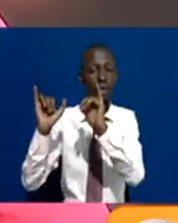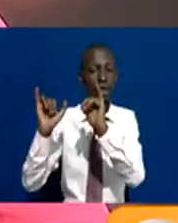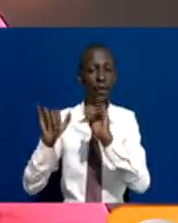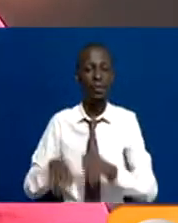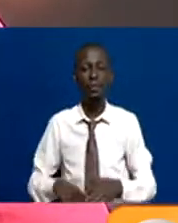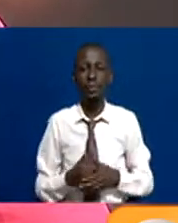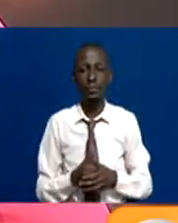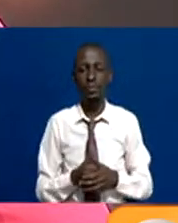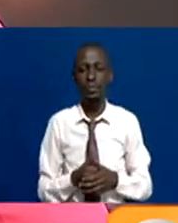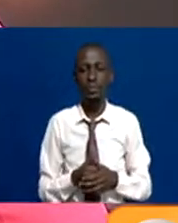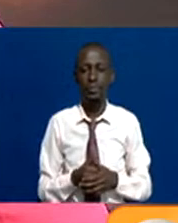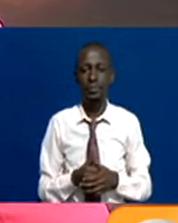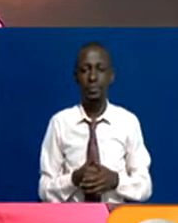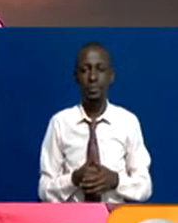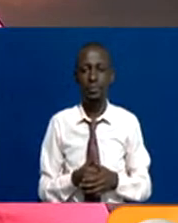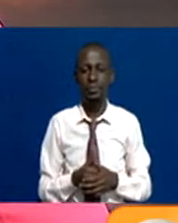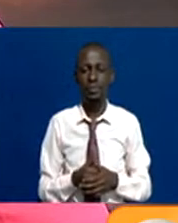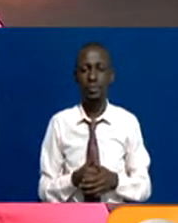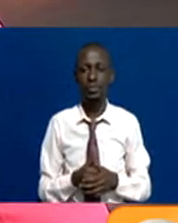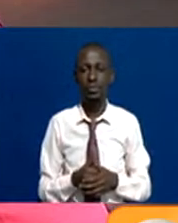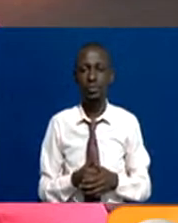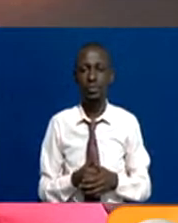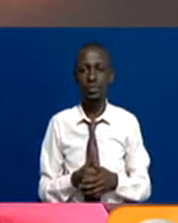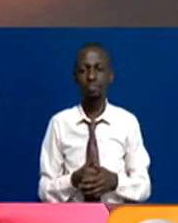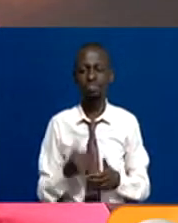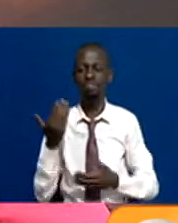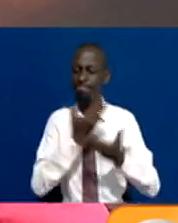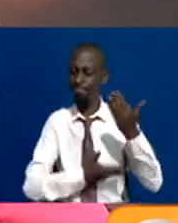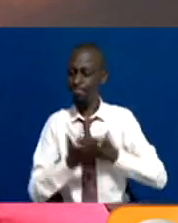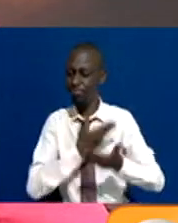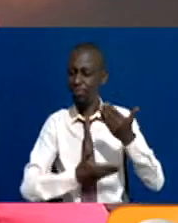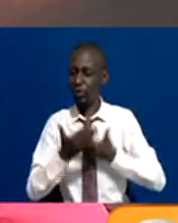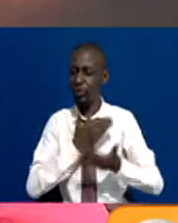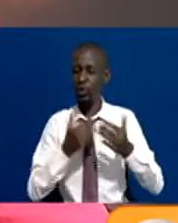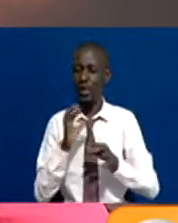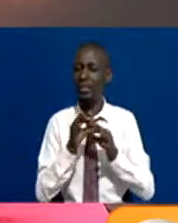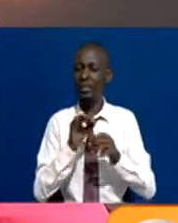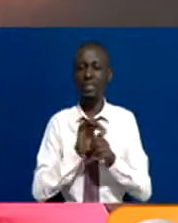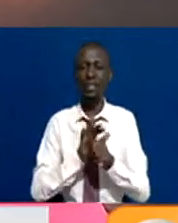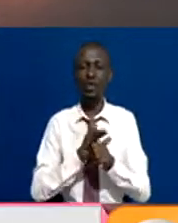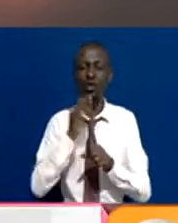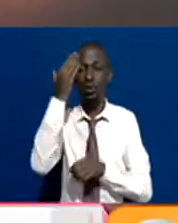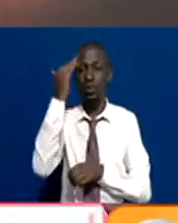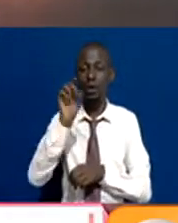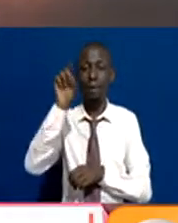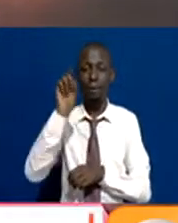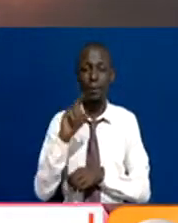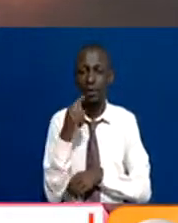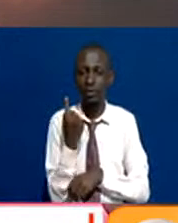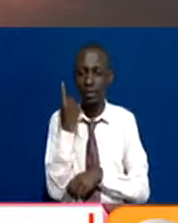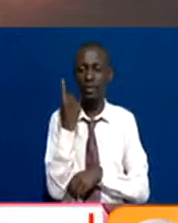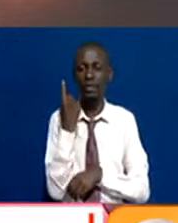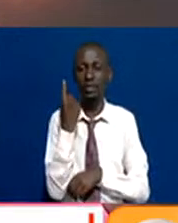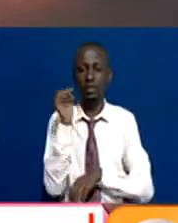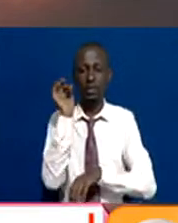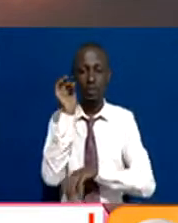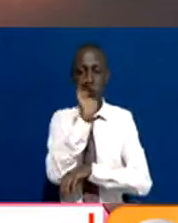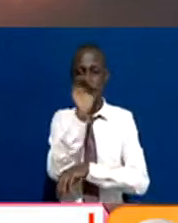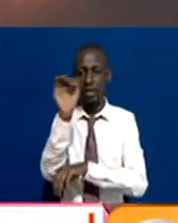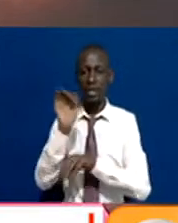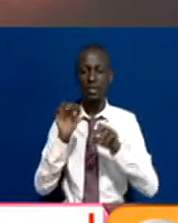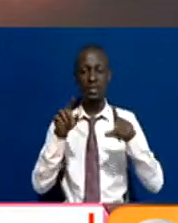I think that's a very interesting conversation here, because we need to start by first asking